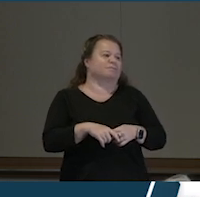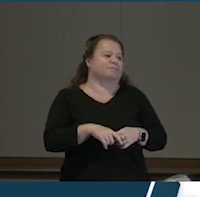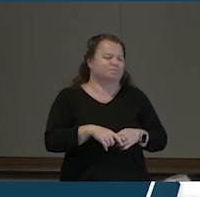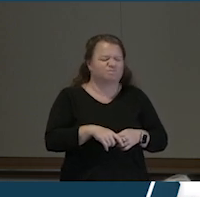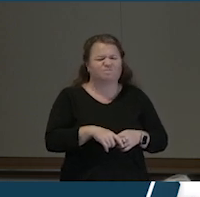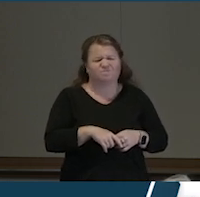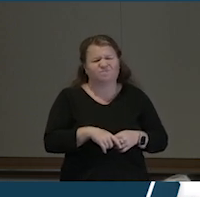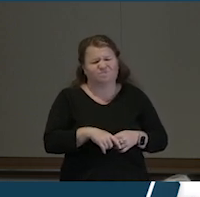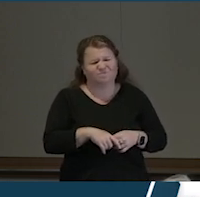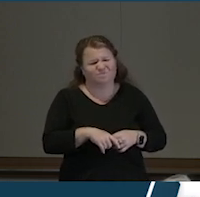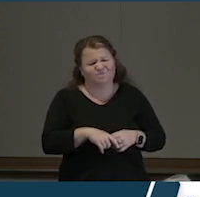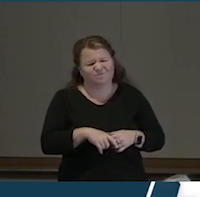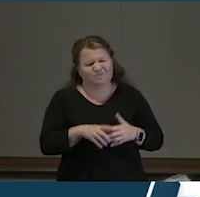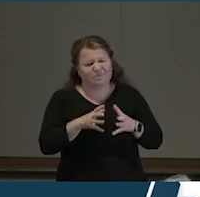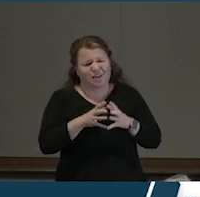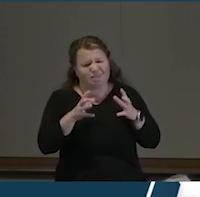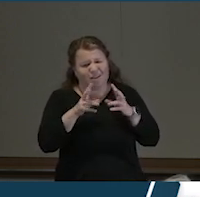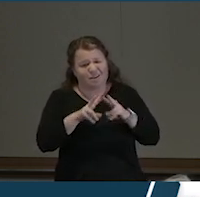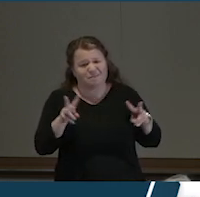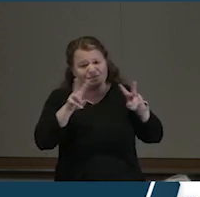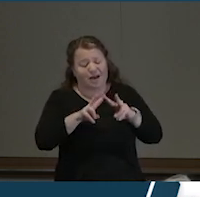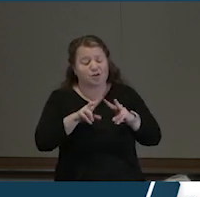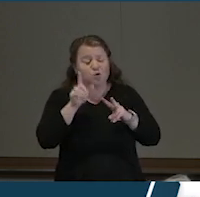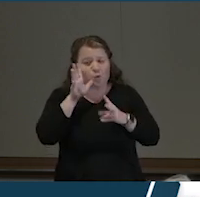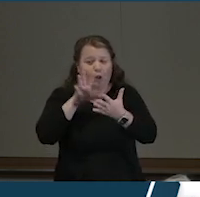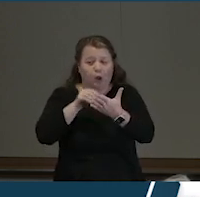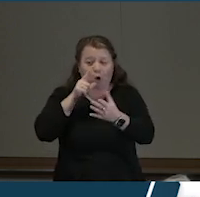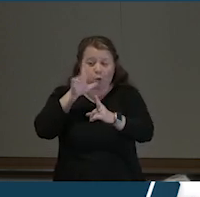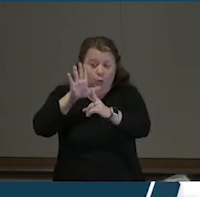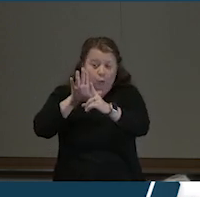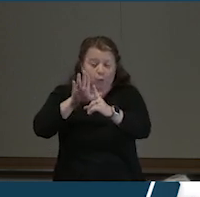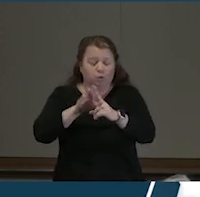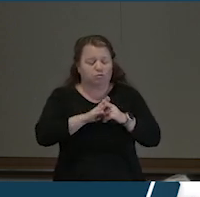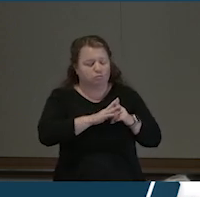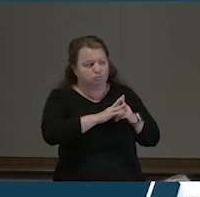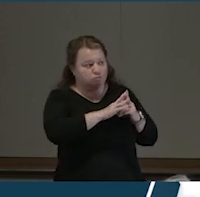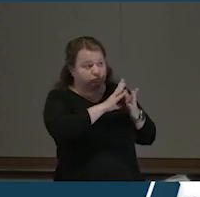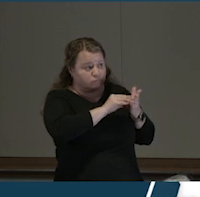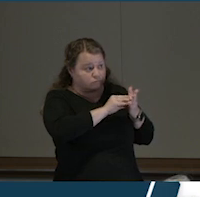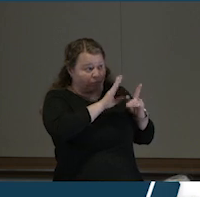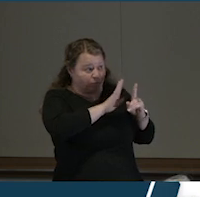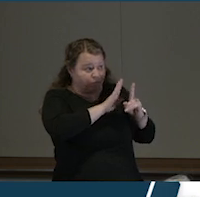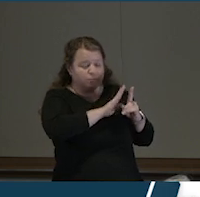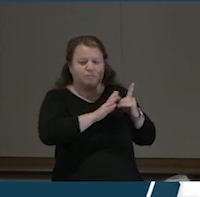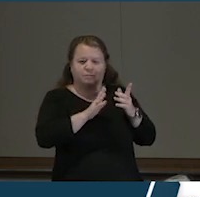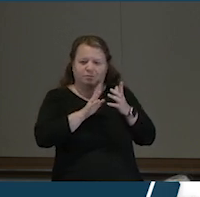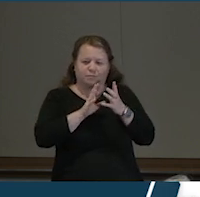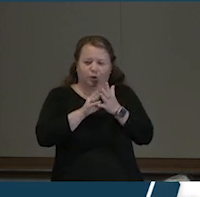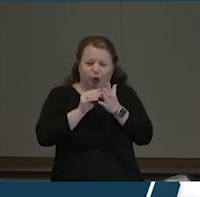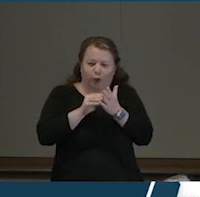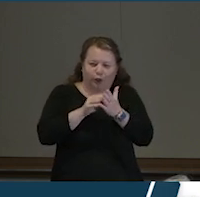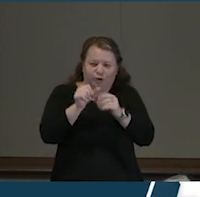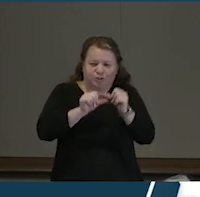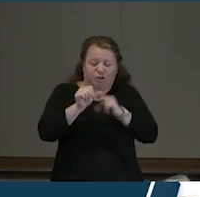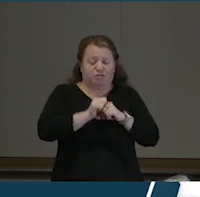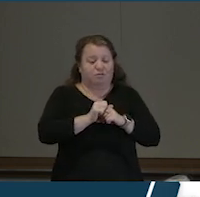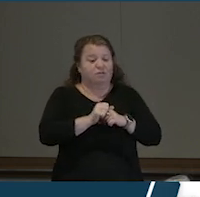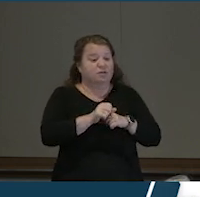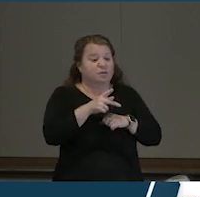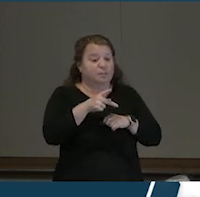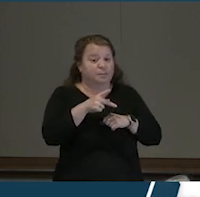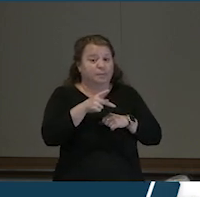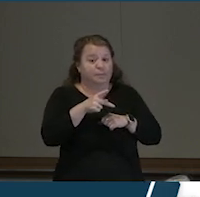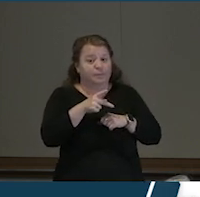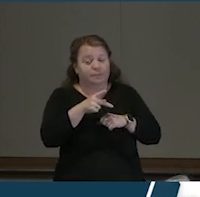value in that, because you'll learn the things that they're doing and the things that you can do and how y'all can work together. Because like partners in policymaking,